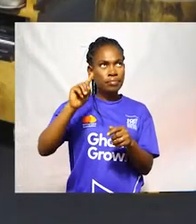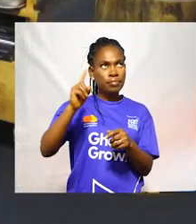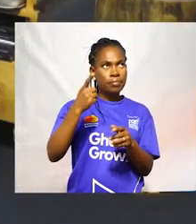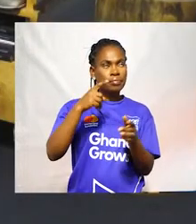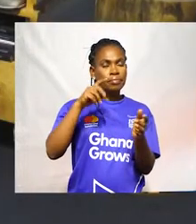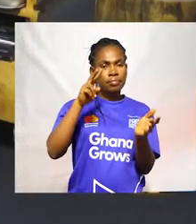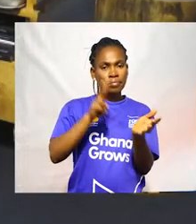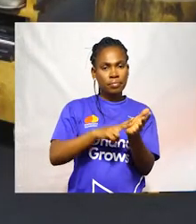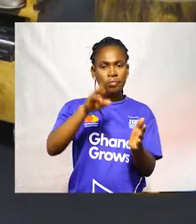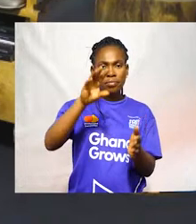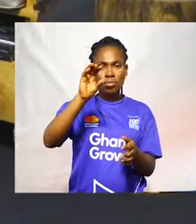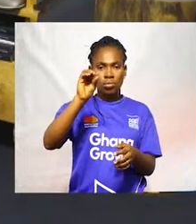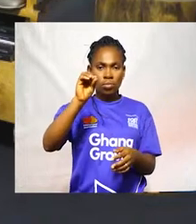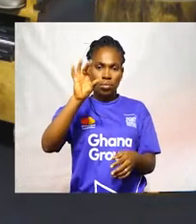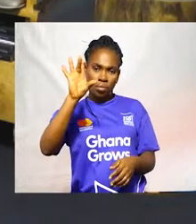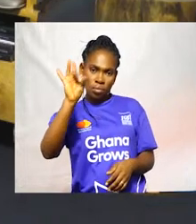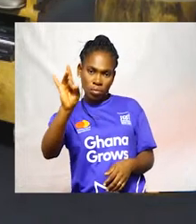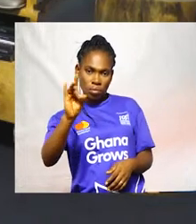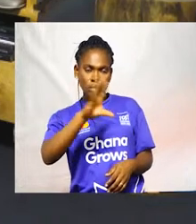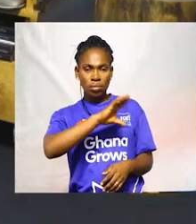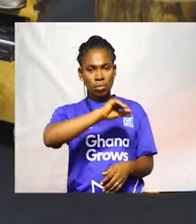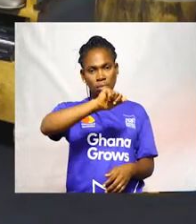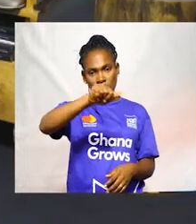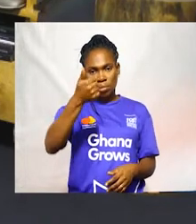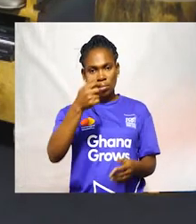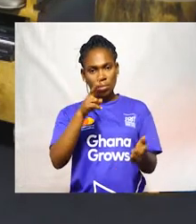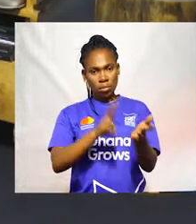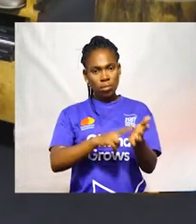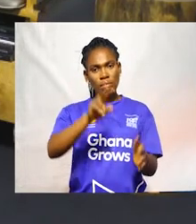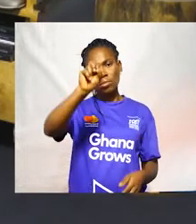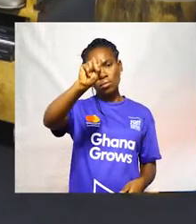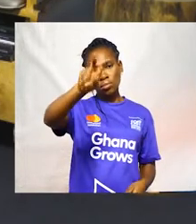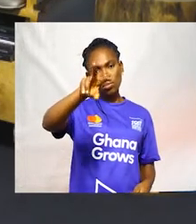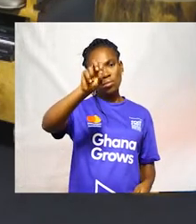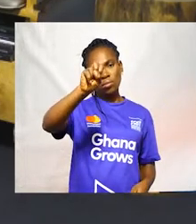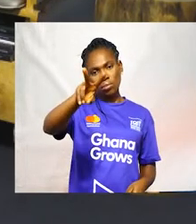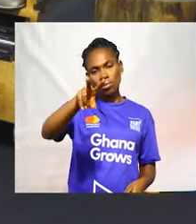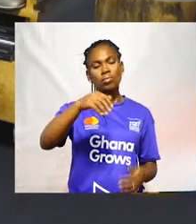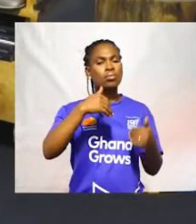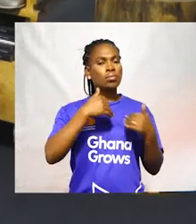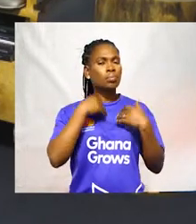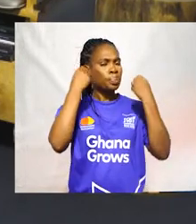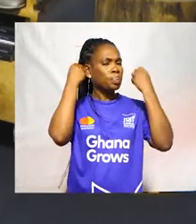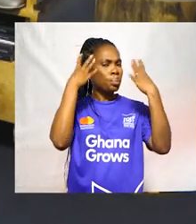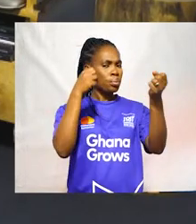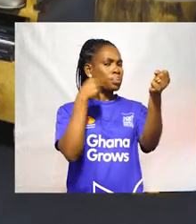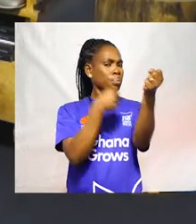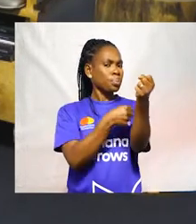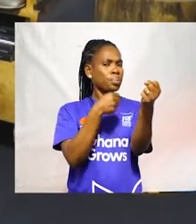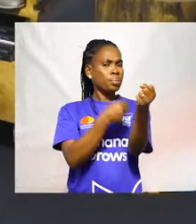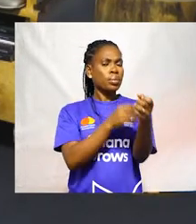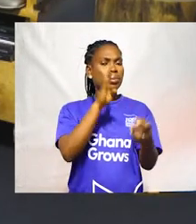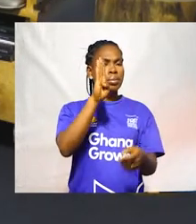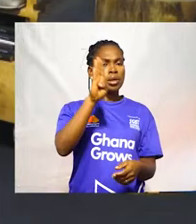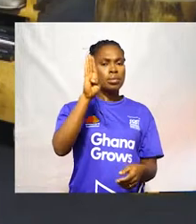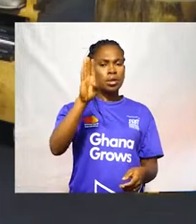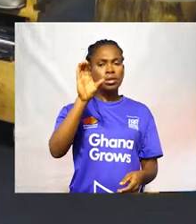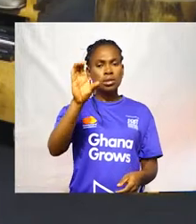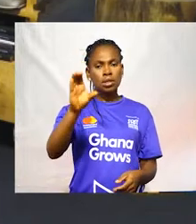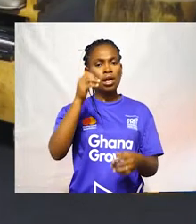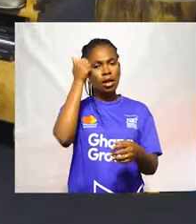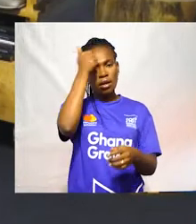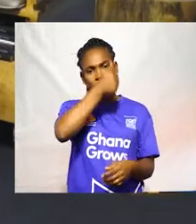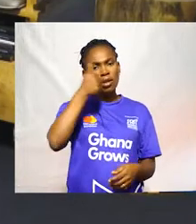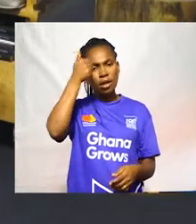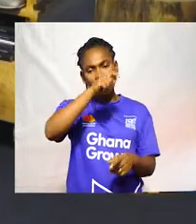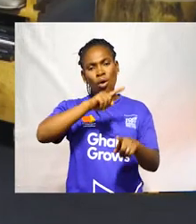2008, and we did another one in 2012. Right. And we had a lot of support from BBC Africa, Al Jazeera, CNN. We're